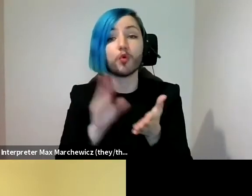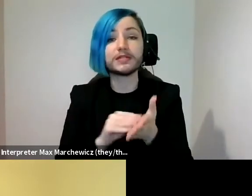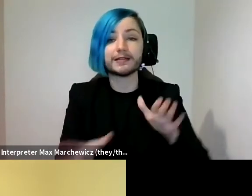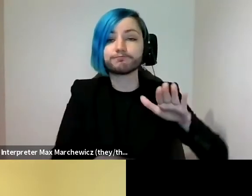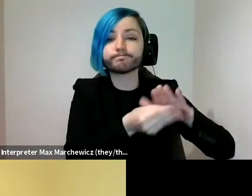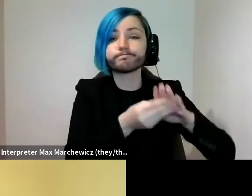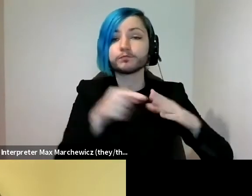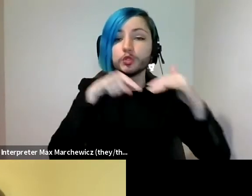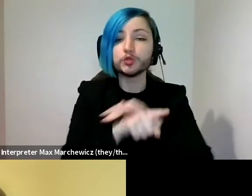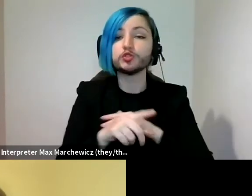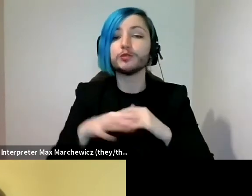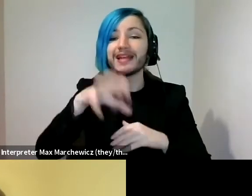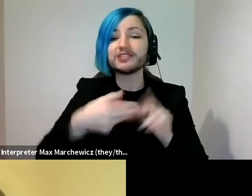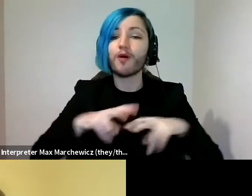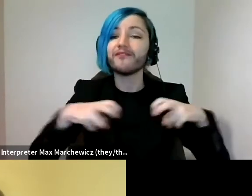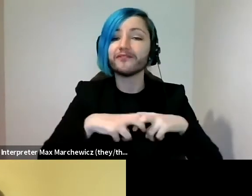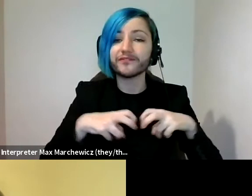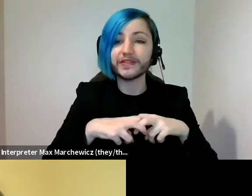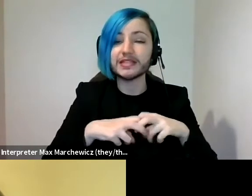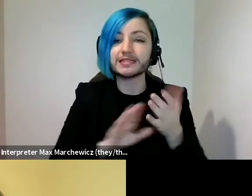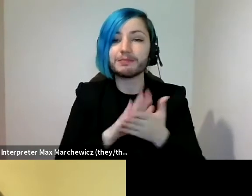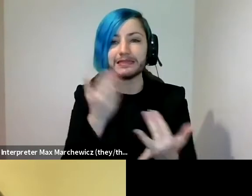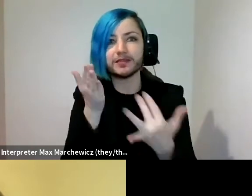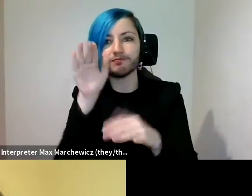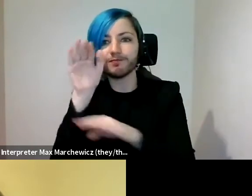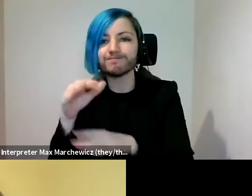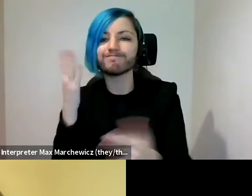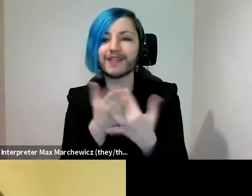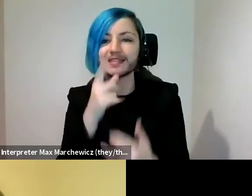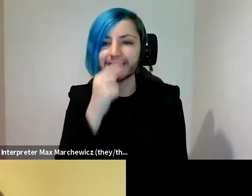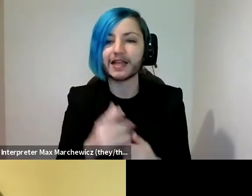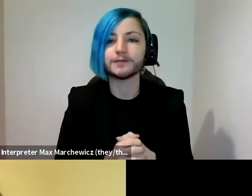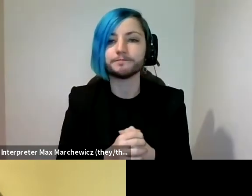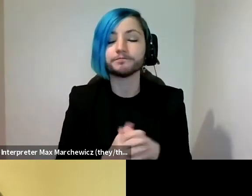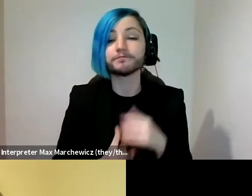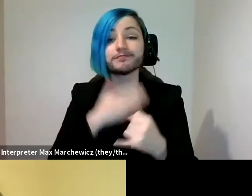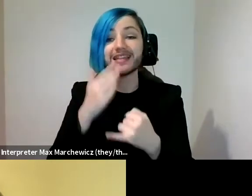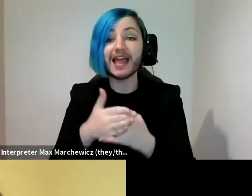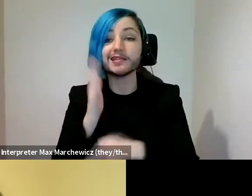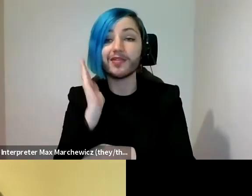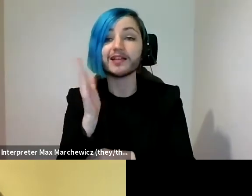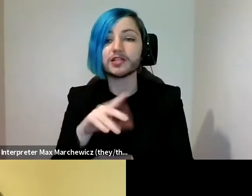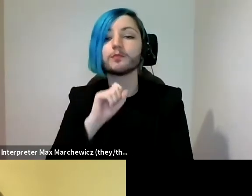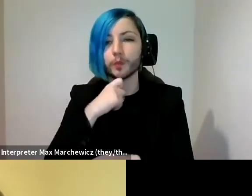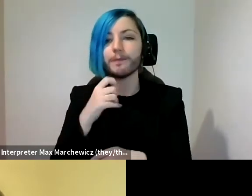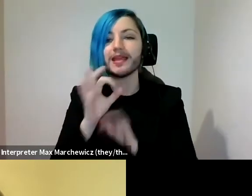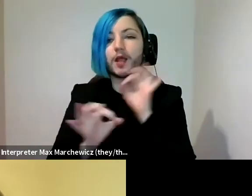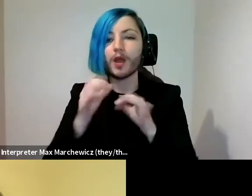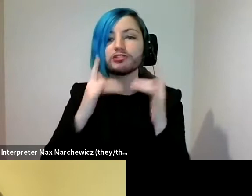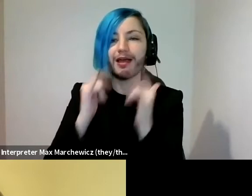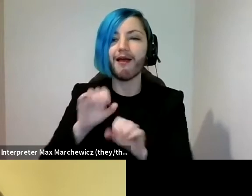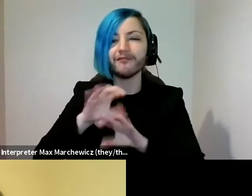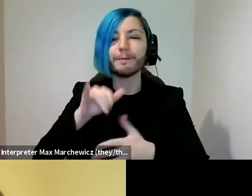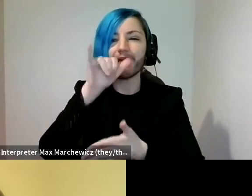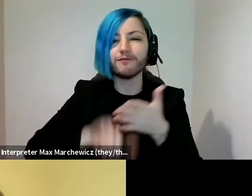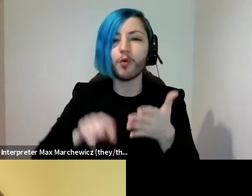access. At the end of the lecture, when you leave, there will be an exit questionnaire. Please fill this in for us if you can, as